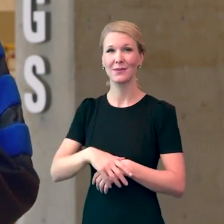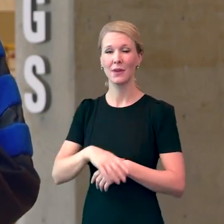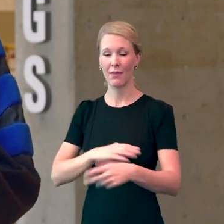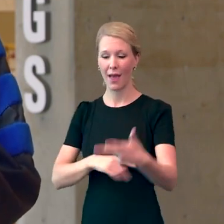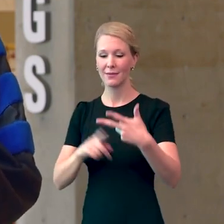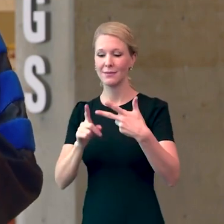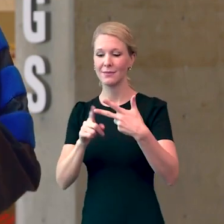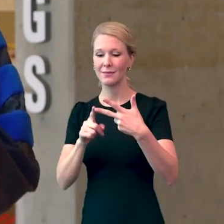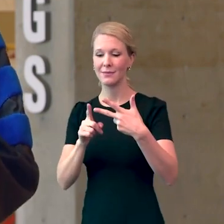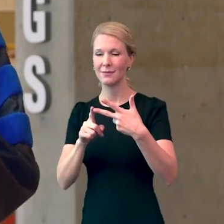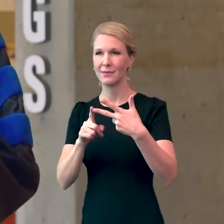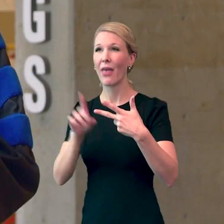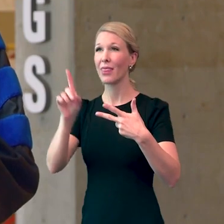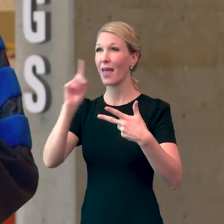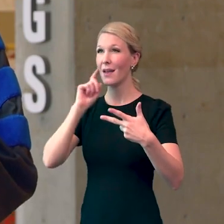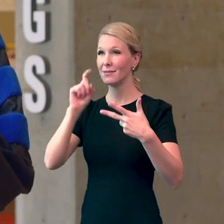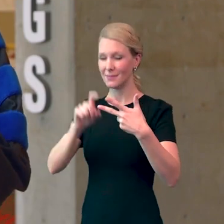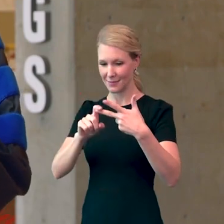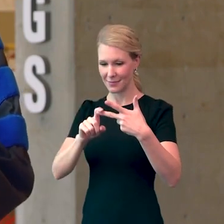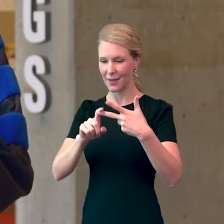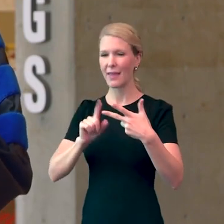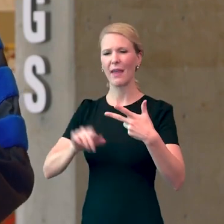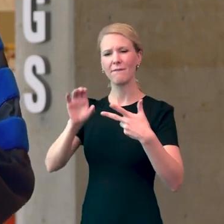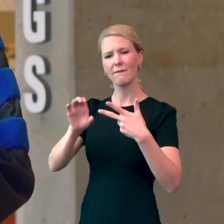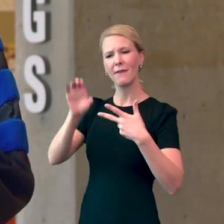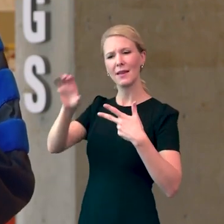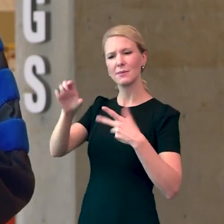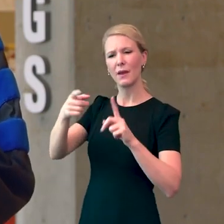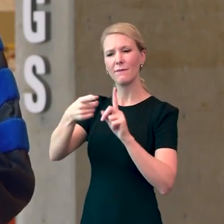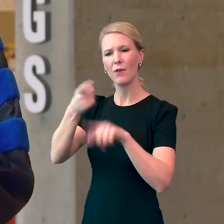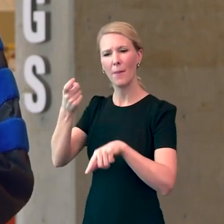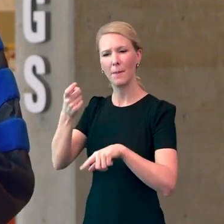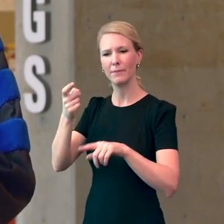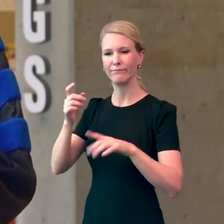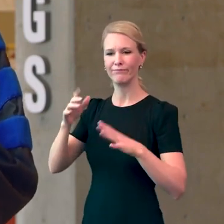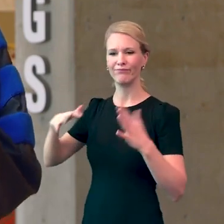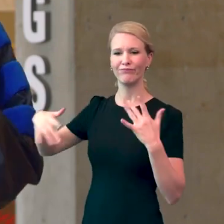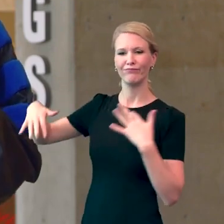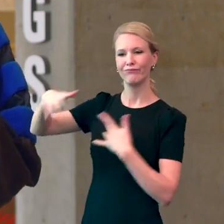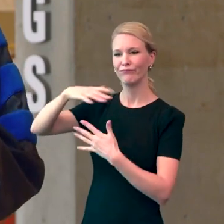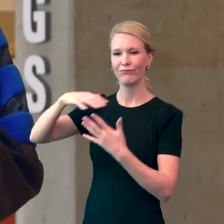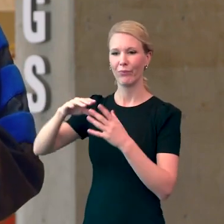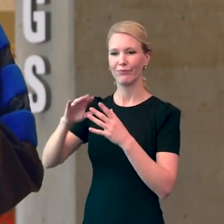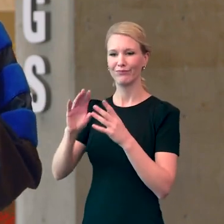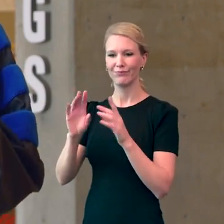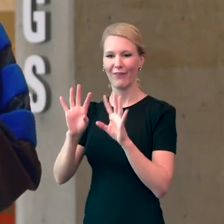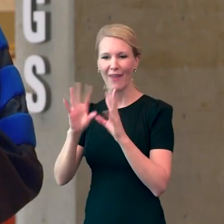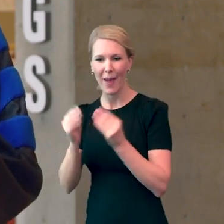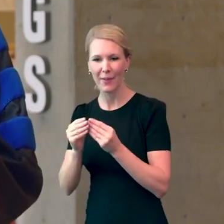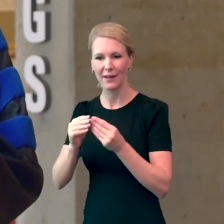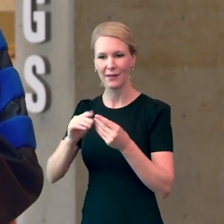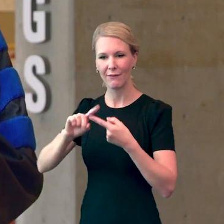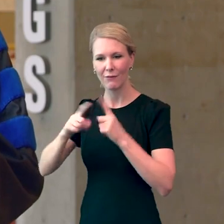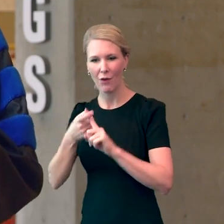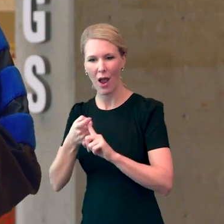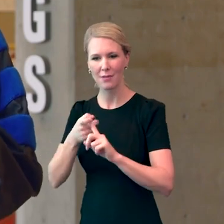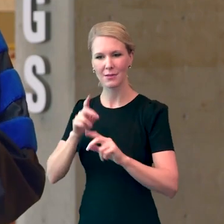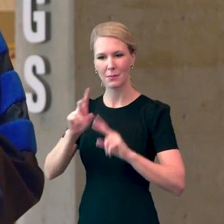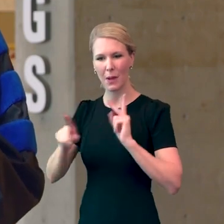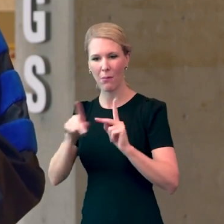you. Next, I'd like for you to recognize the investment of the people in your